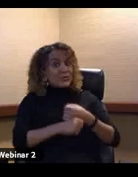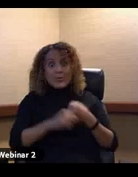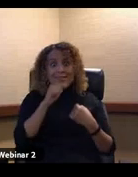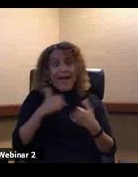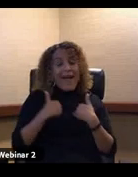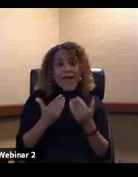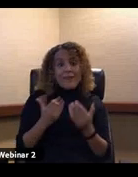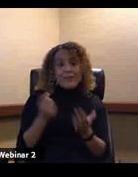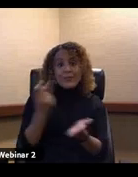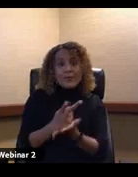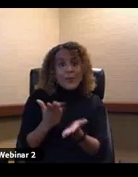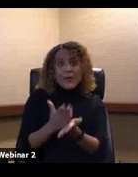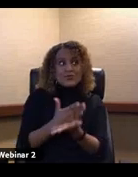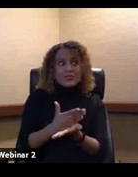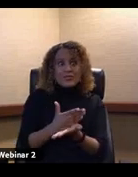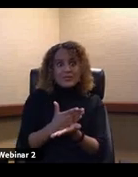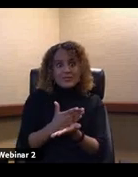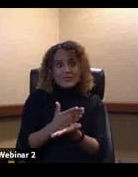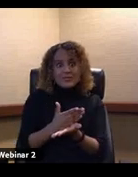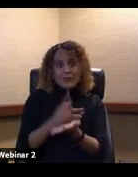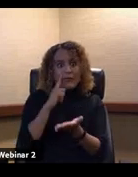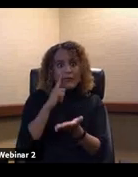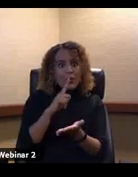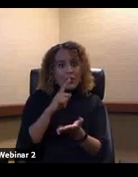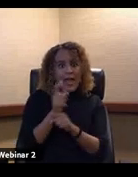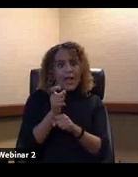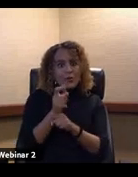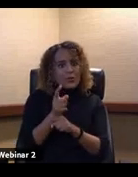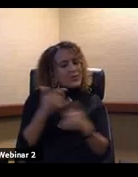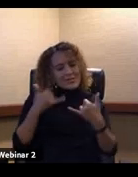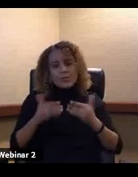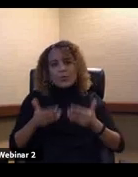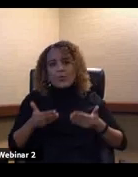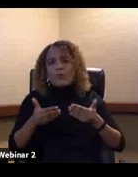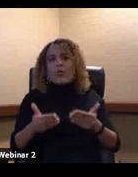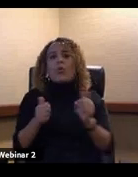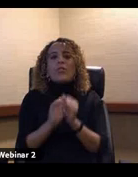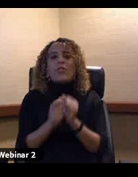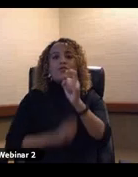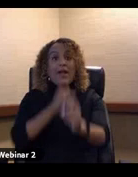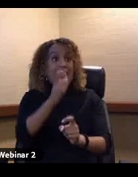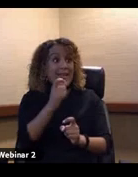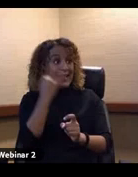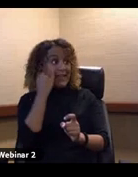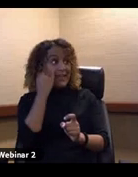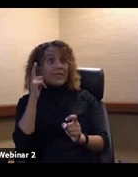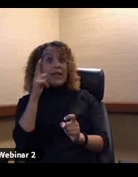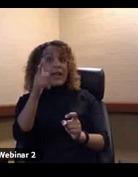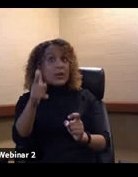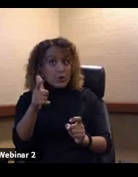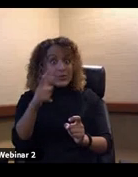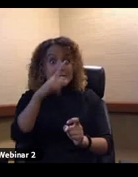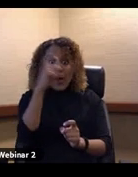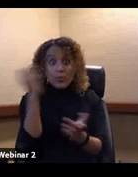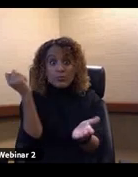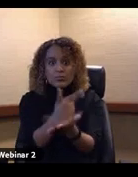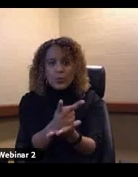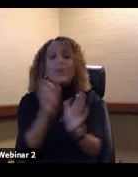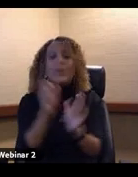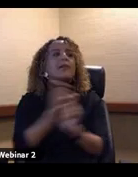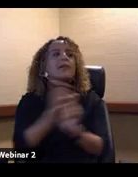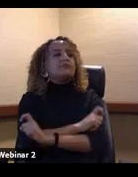years, where we also didn't have an approved annual budget at this point, we move forward with our grant-making cycle. And then, as long as the budget's approved by the summer,